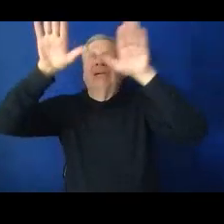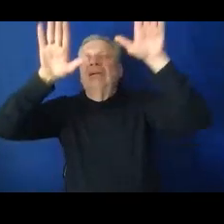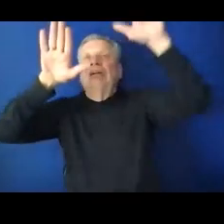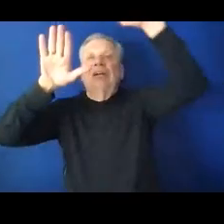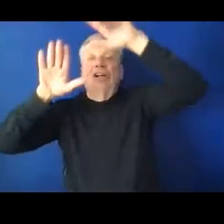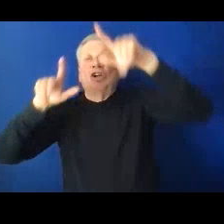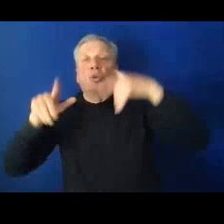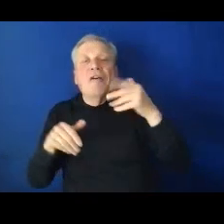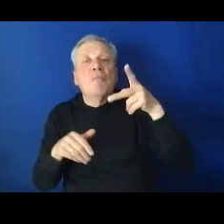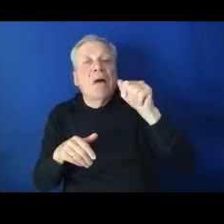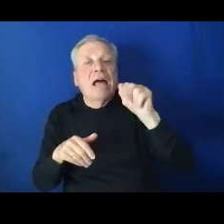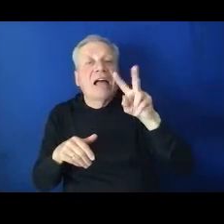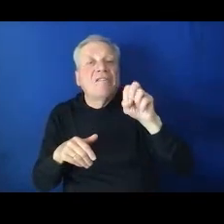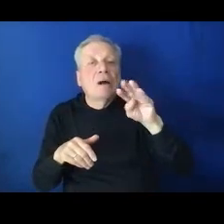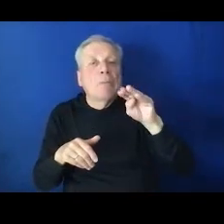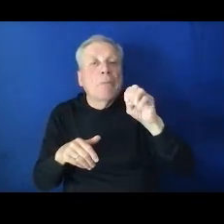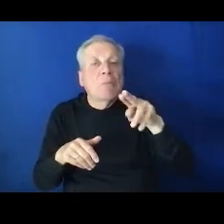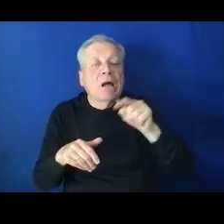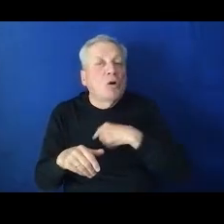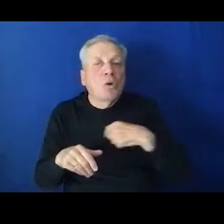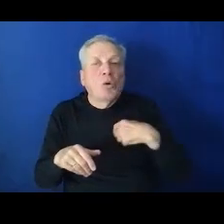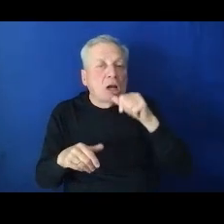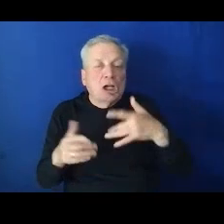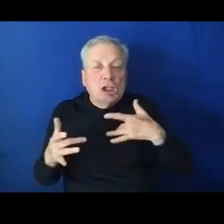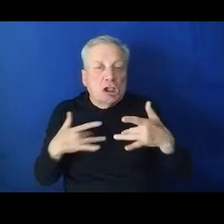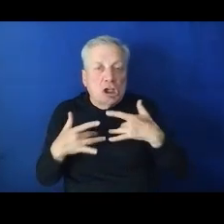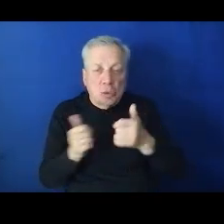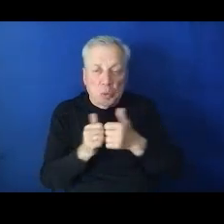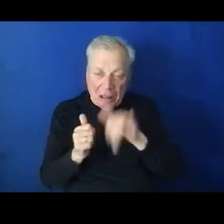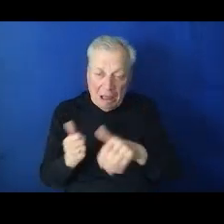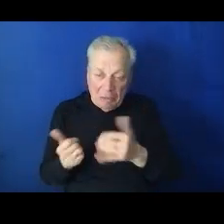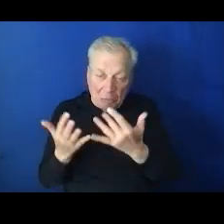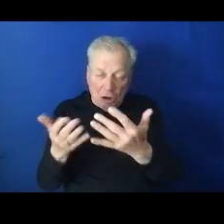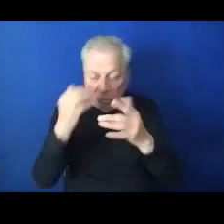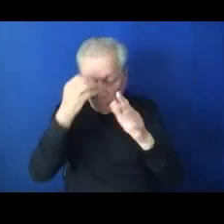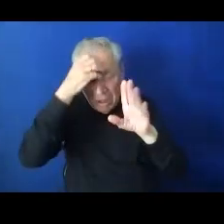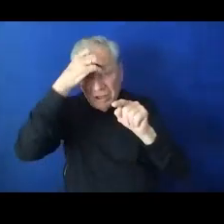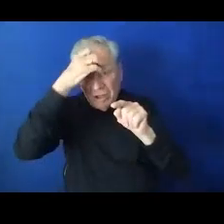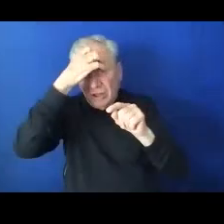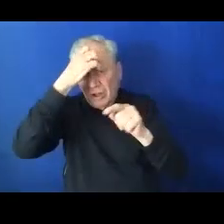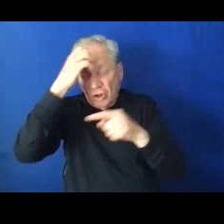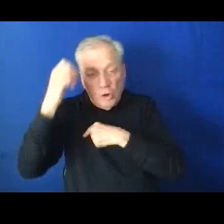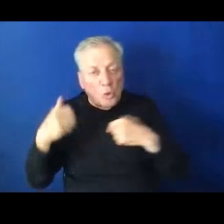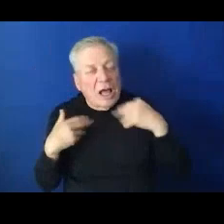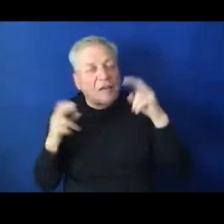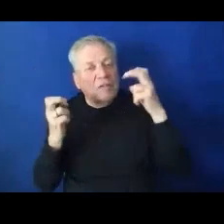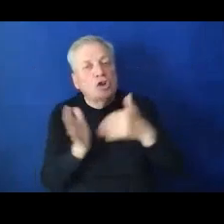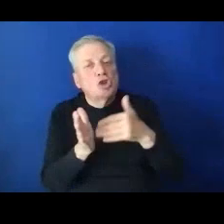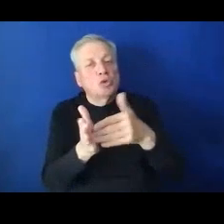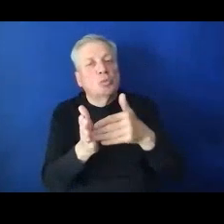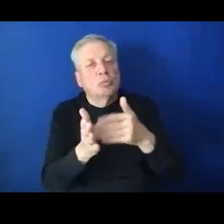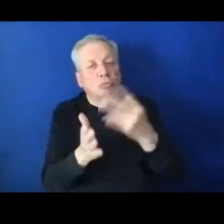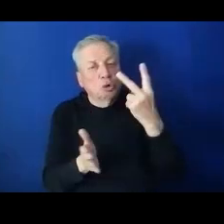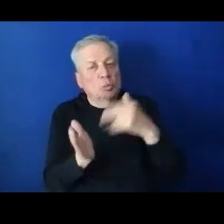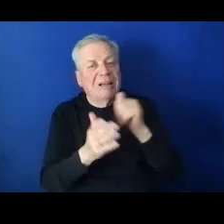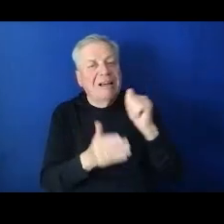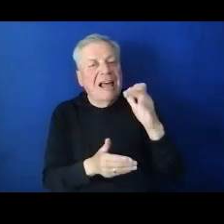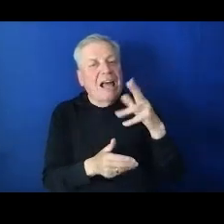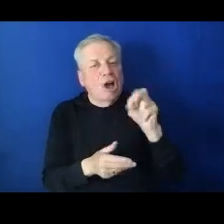have pavement. We're not too concerned about that burning. Essentially, we've got 2 million acres that'll actually